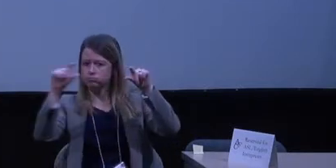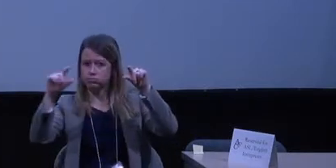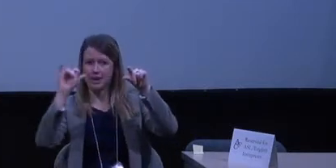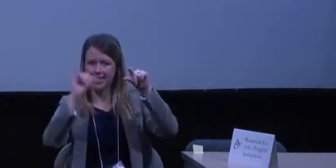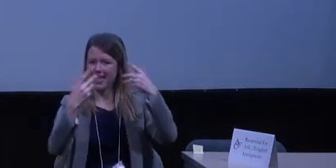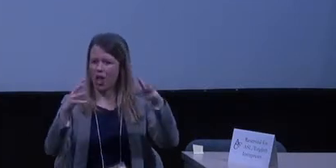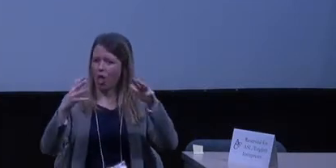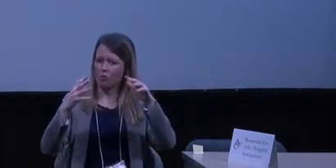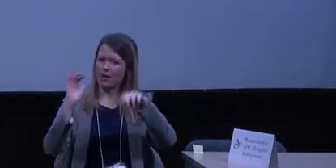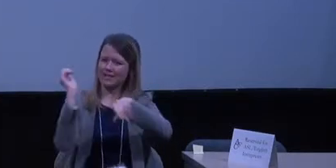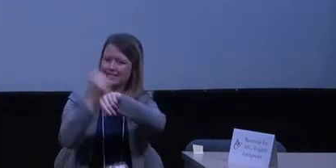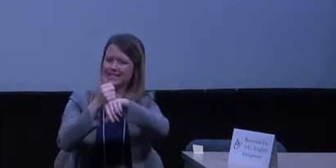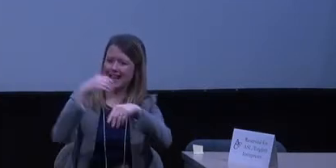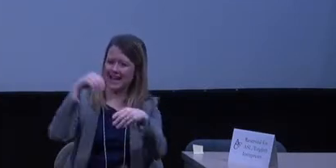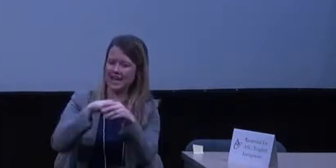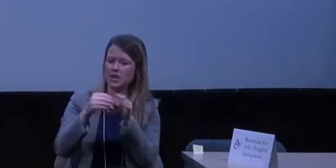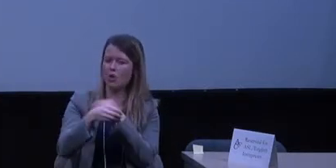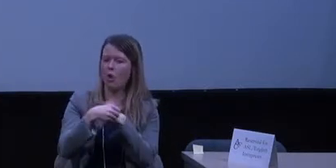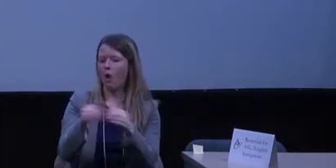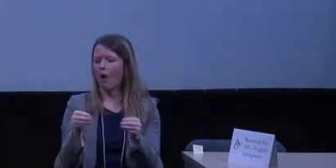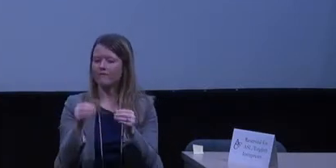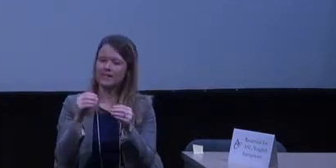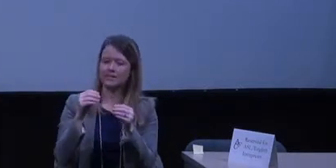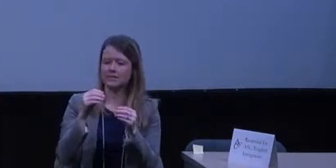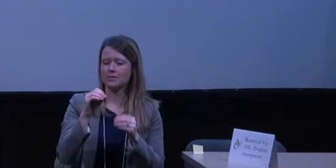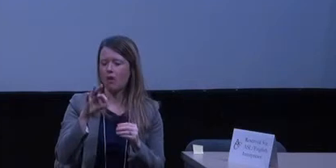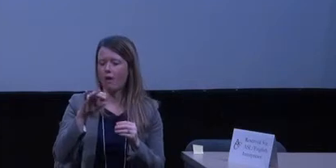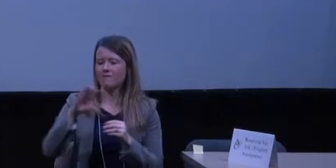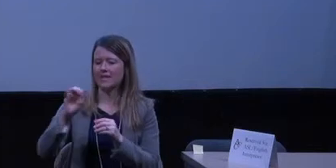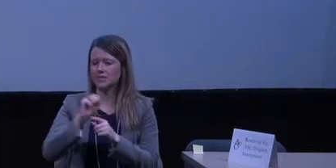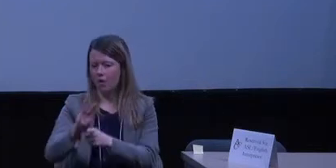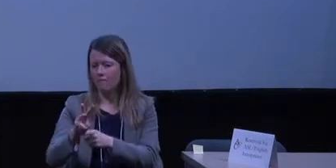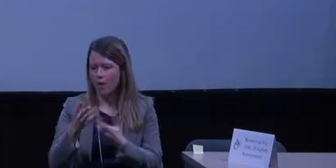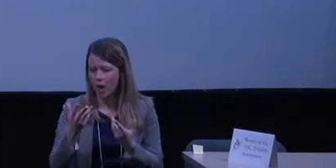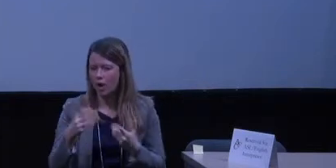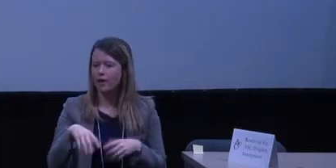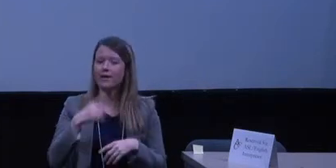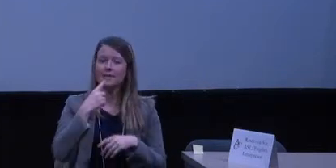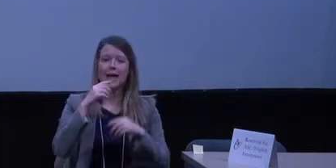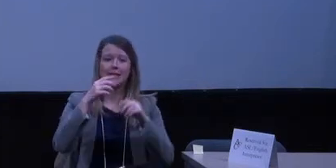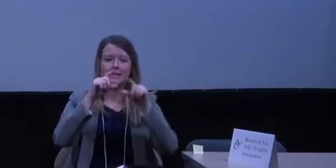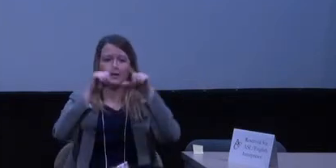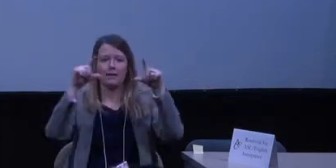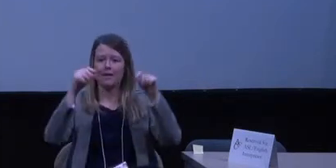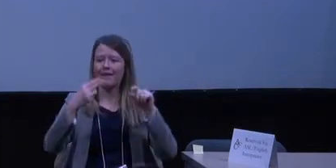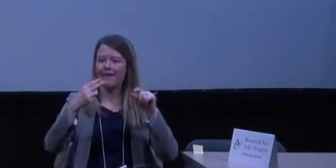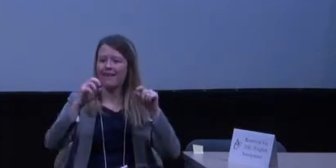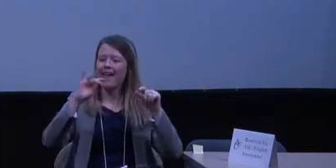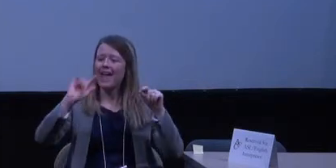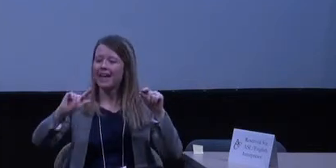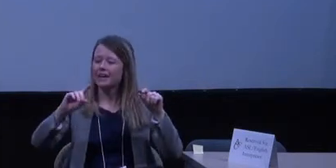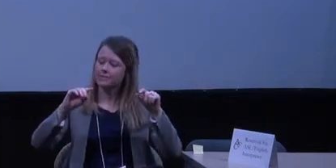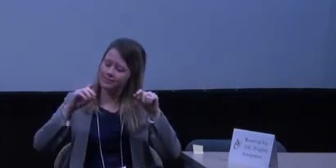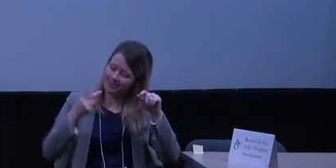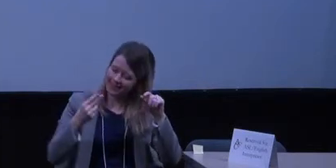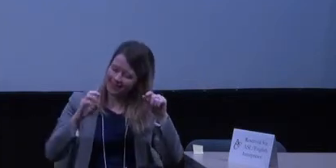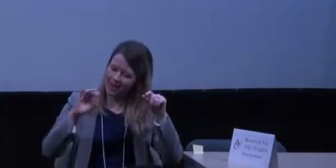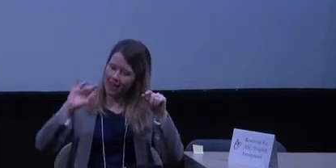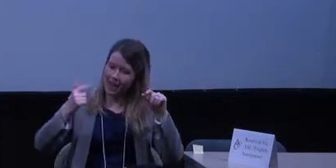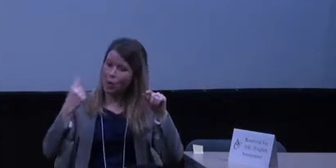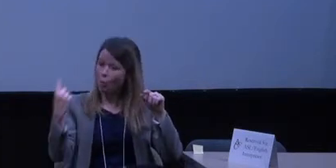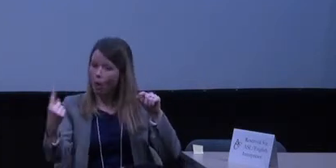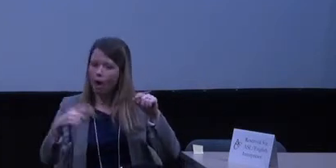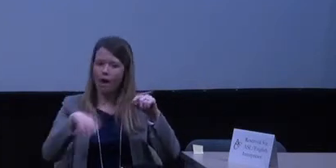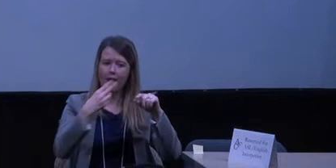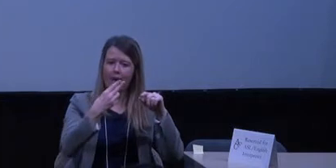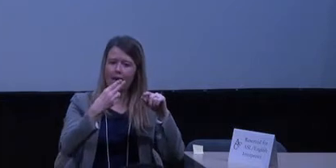the Office suite? There's heading 1, heading 2. This helps to, 1, visually allow us to